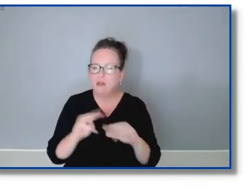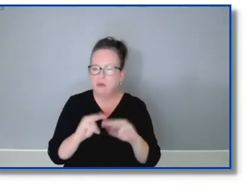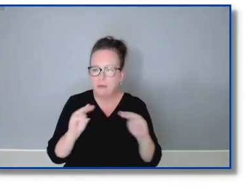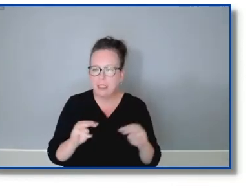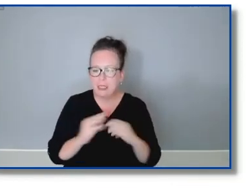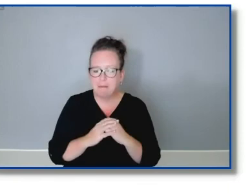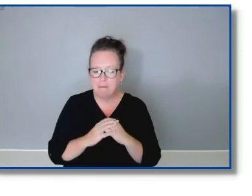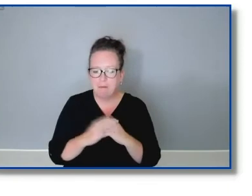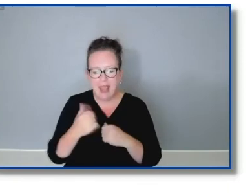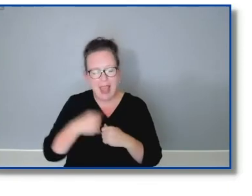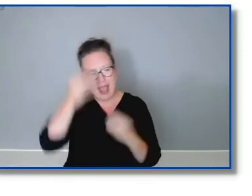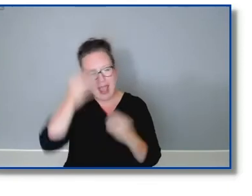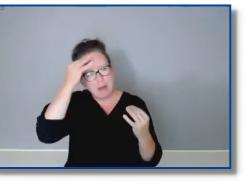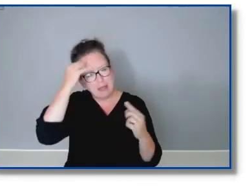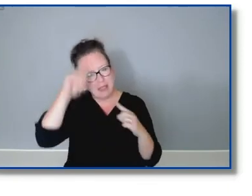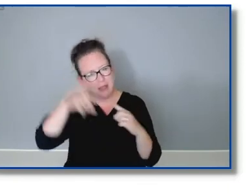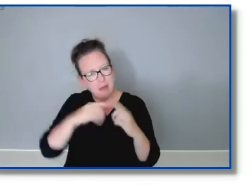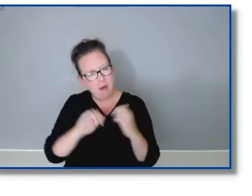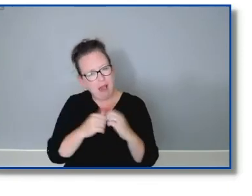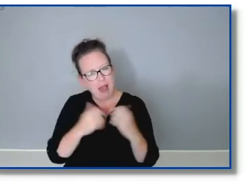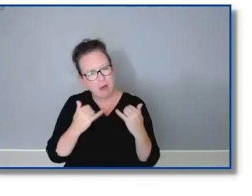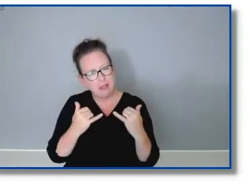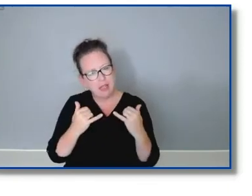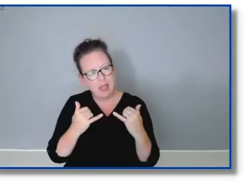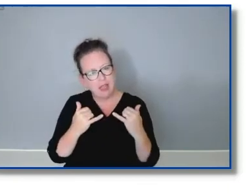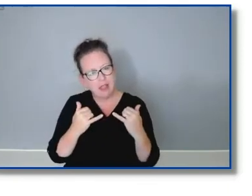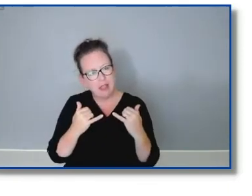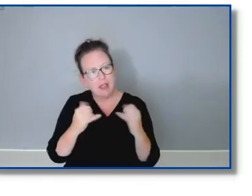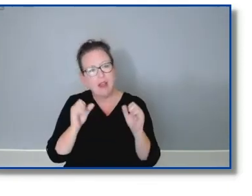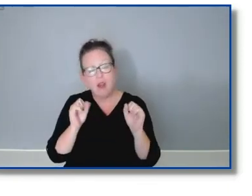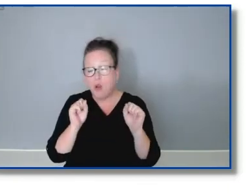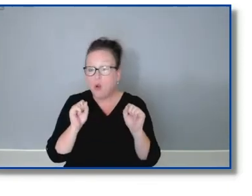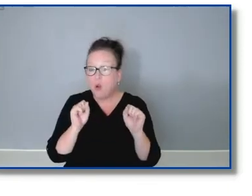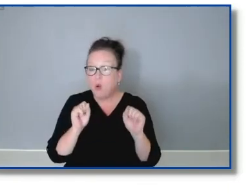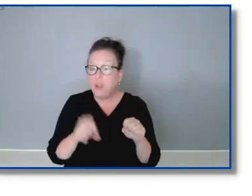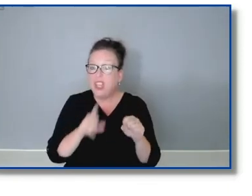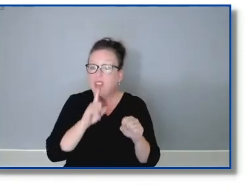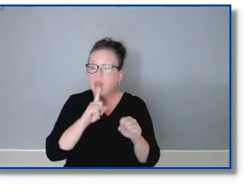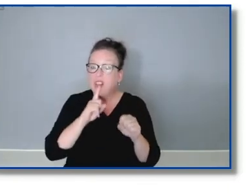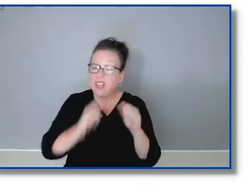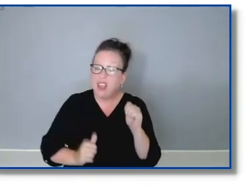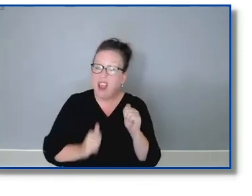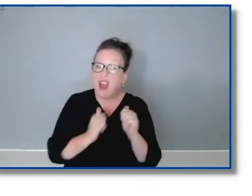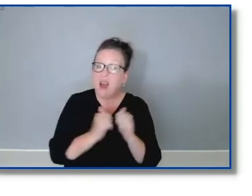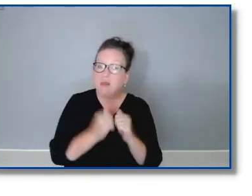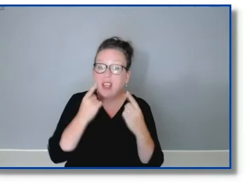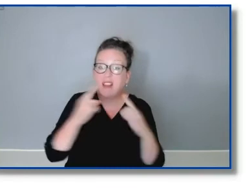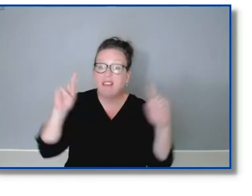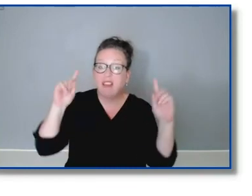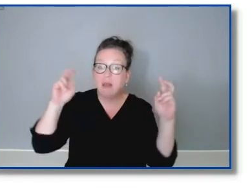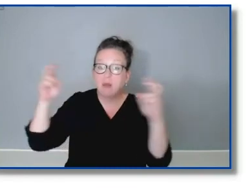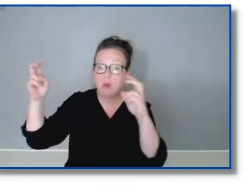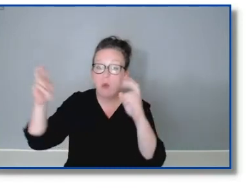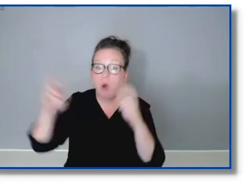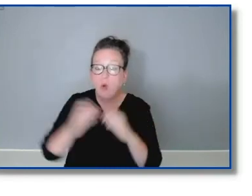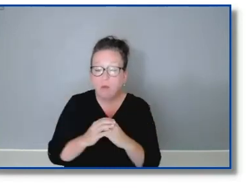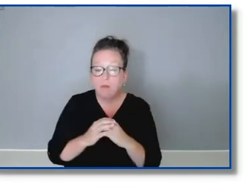about how today, in a way, we can update the famous sentence of Marcel Duchamp, who said that the